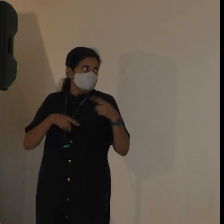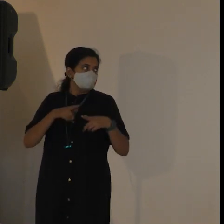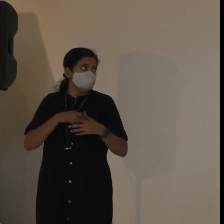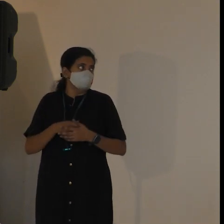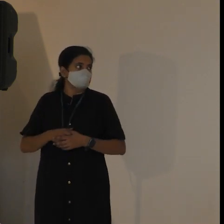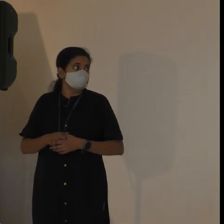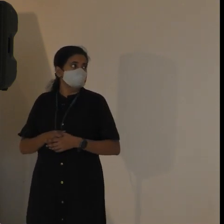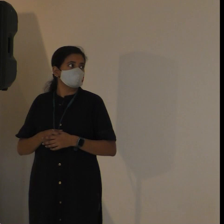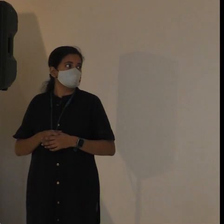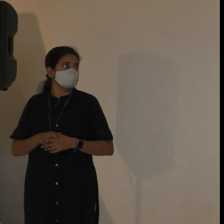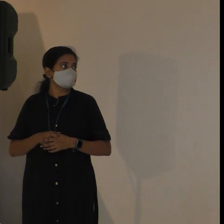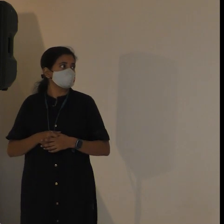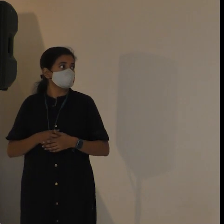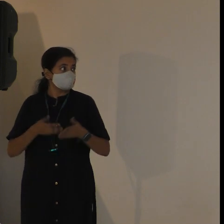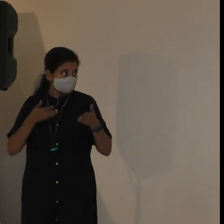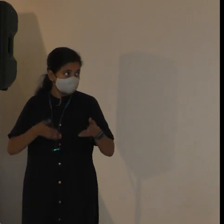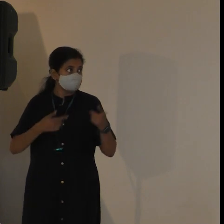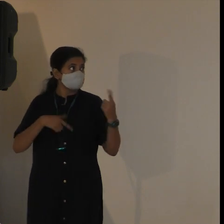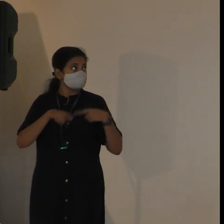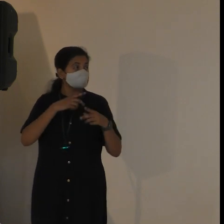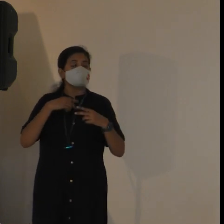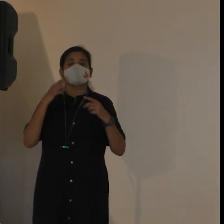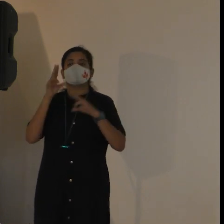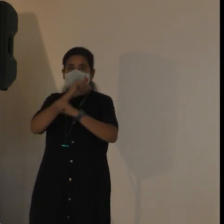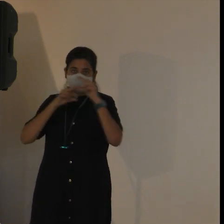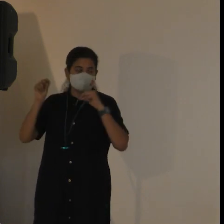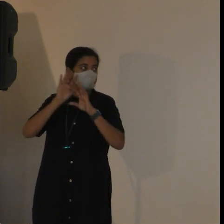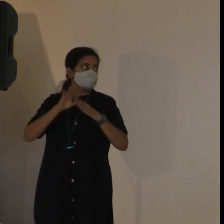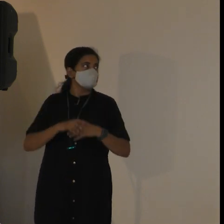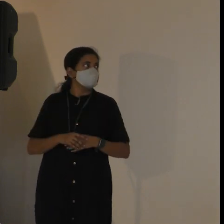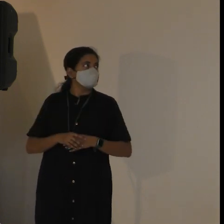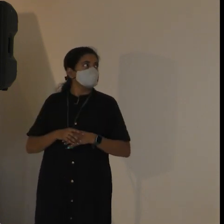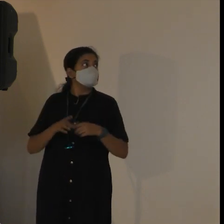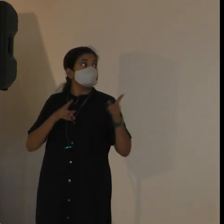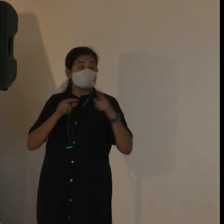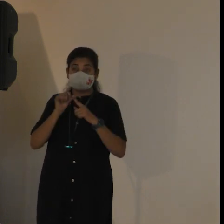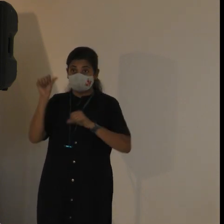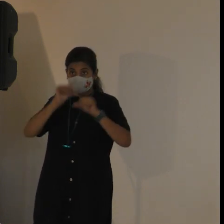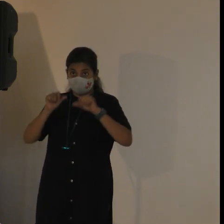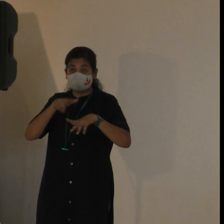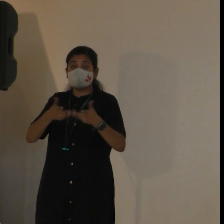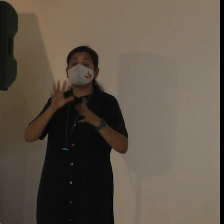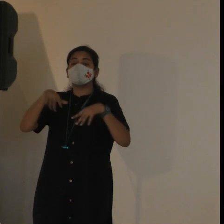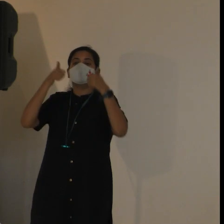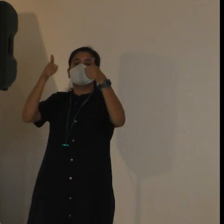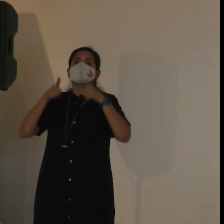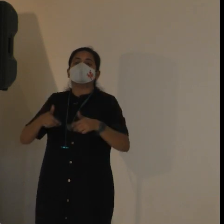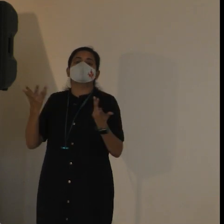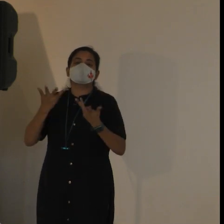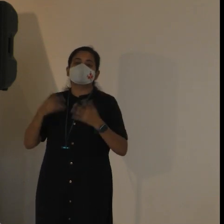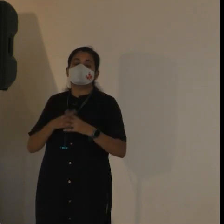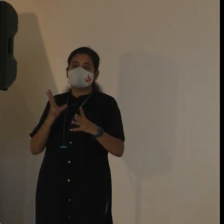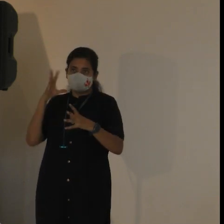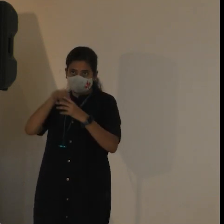talk, and me giving another talk right here about giving a talk about a tour. Then the project outcomes and deliverables at this stage